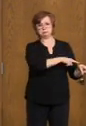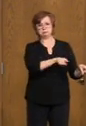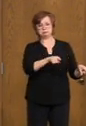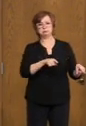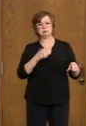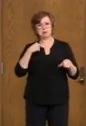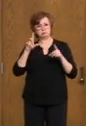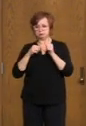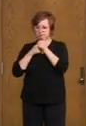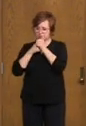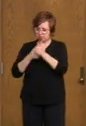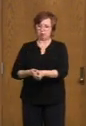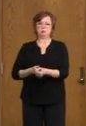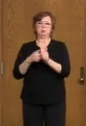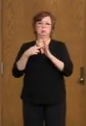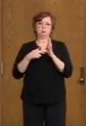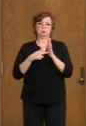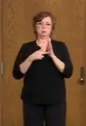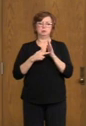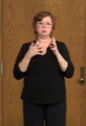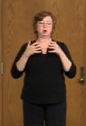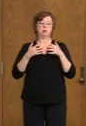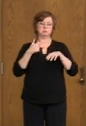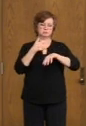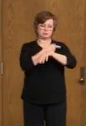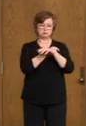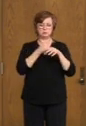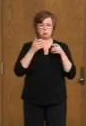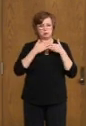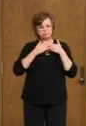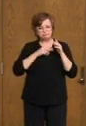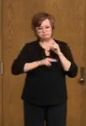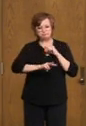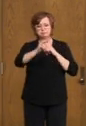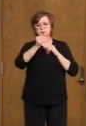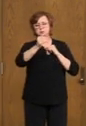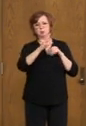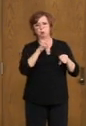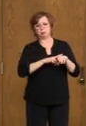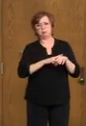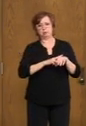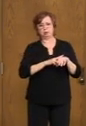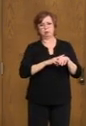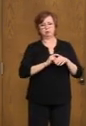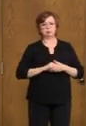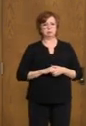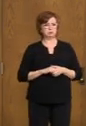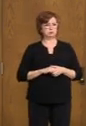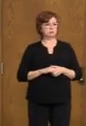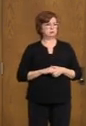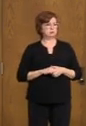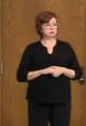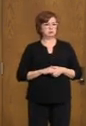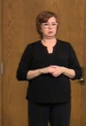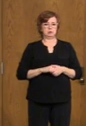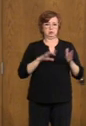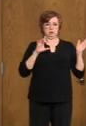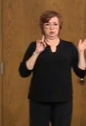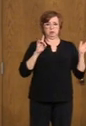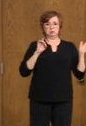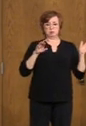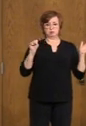ensure that we have access to our vaccines so that we can return to some degree of normal life here in the province in the months ahead. One other thing I'd like to add is